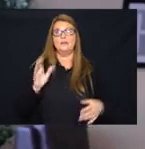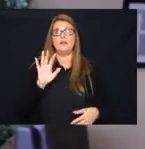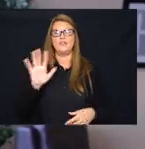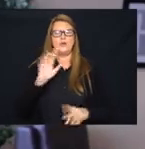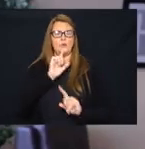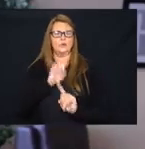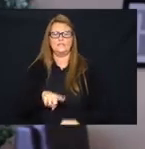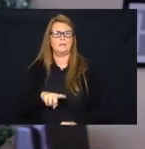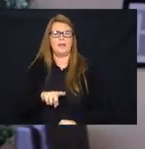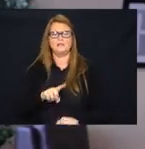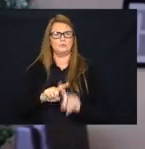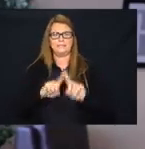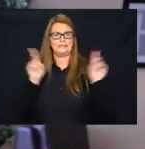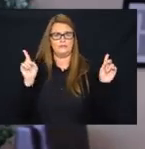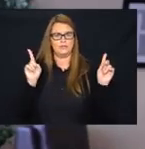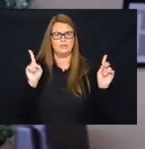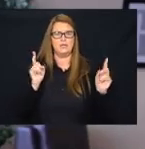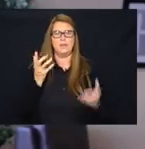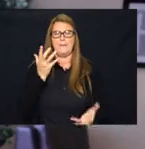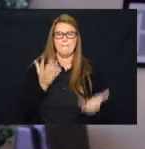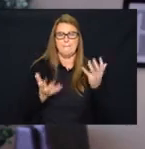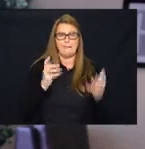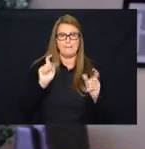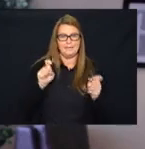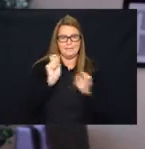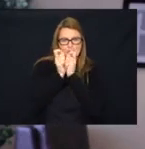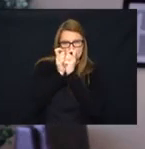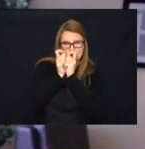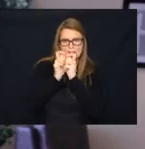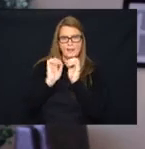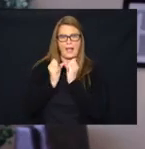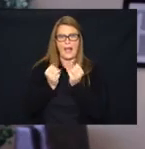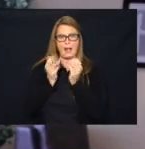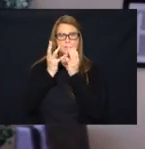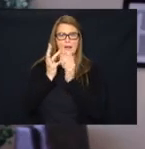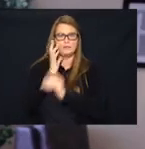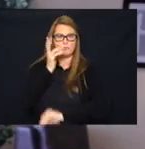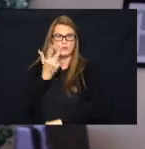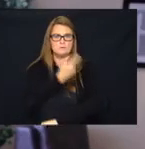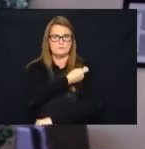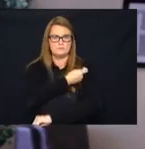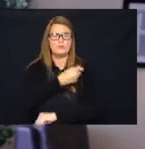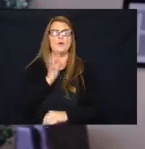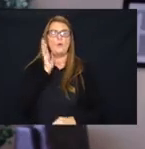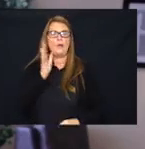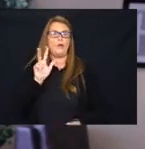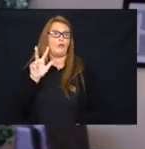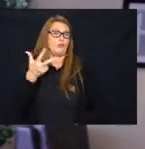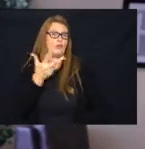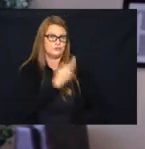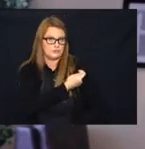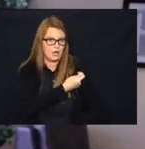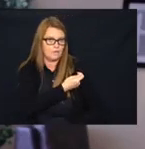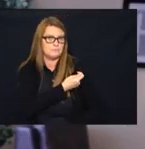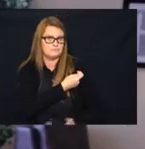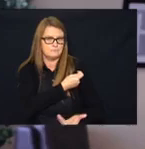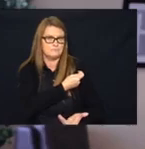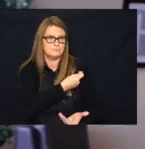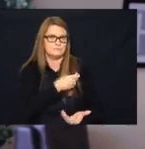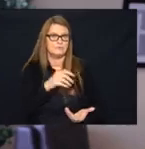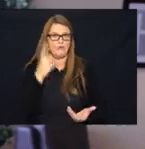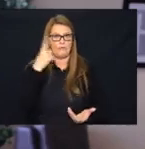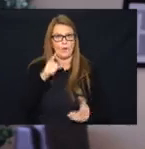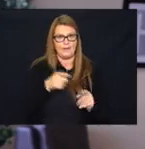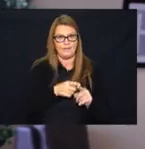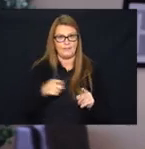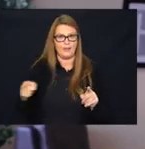was not quite as robust. So the company is already planning a 3rd dose of vaccine. And because